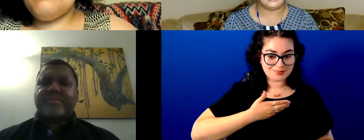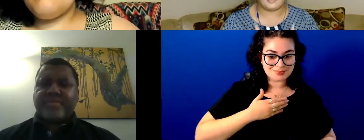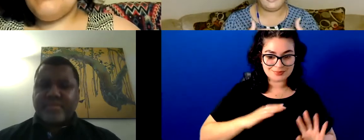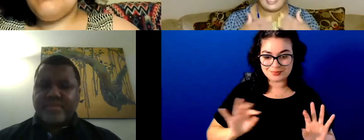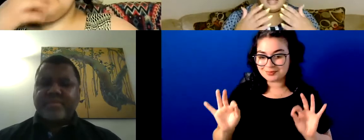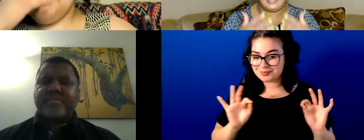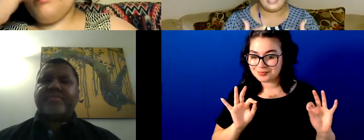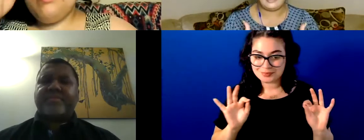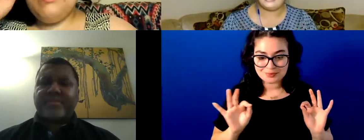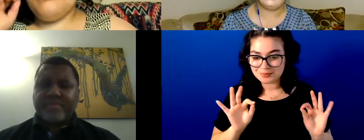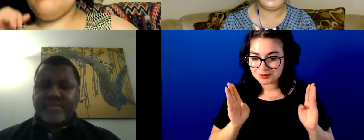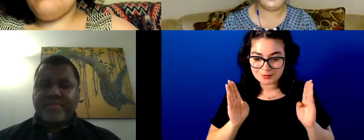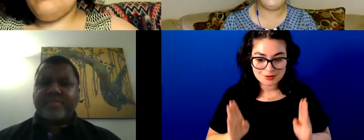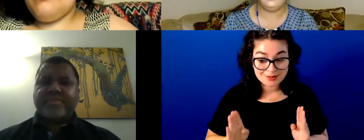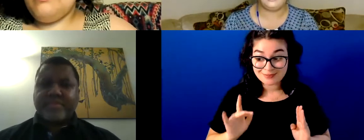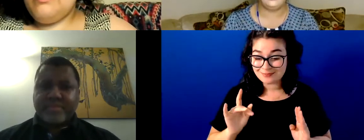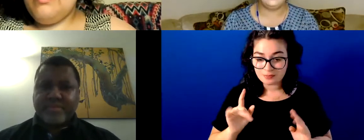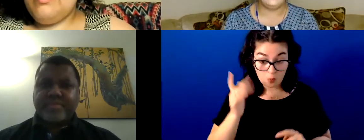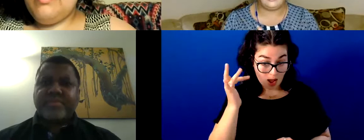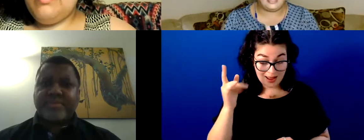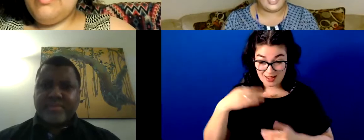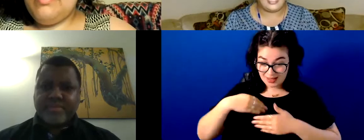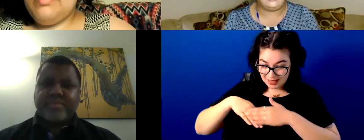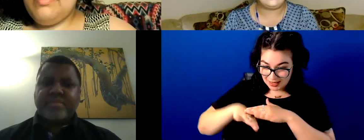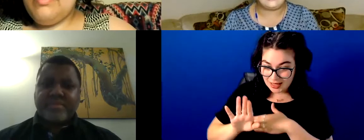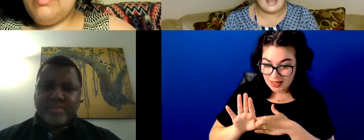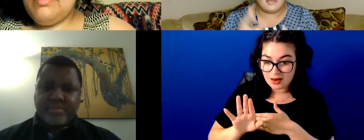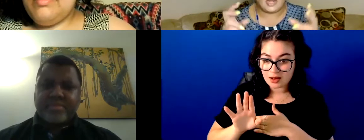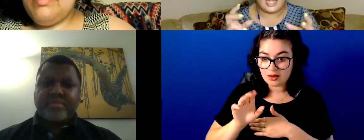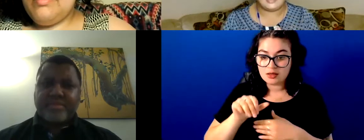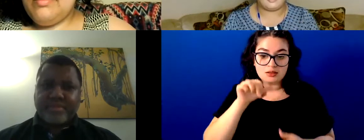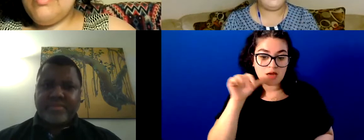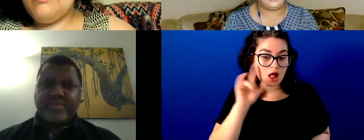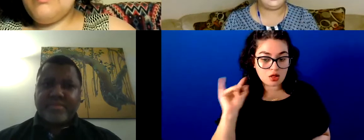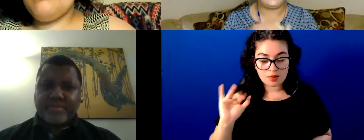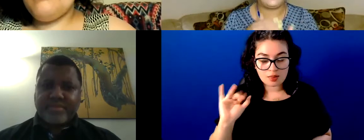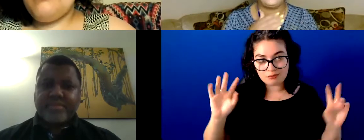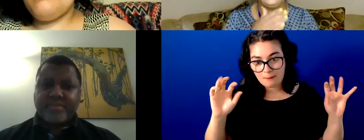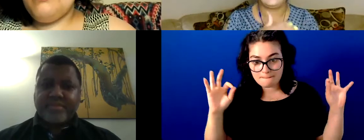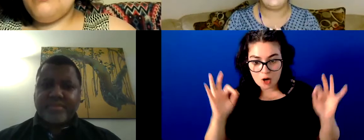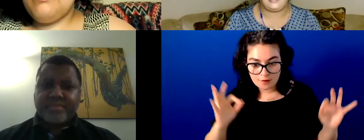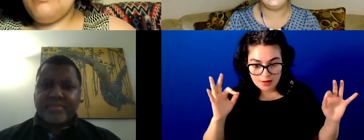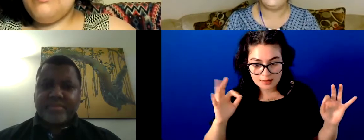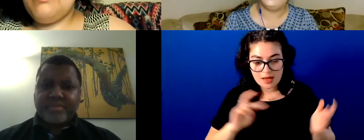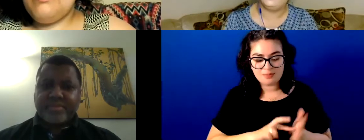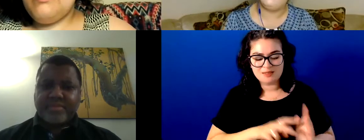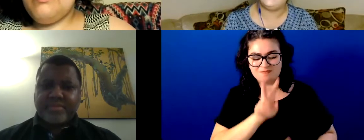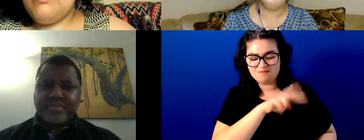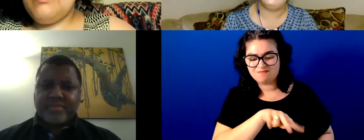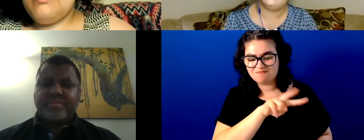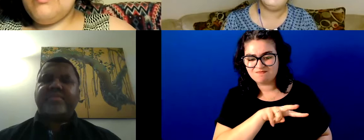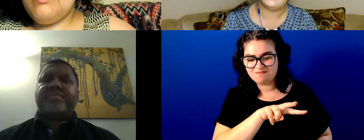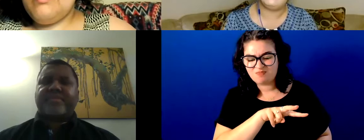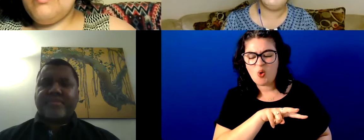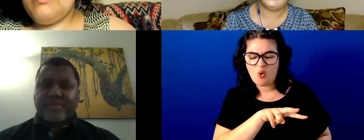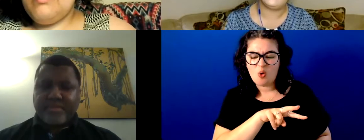perfect on the outside, because if I go in there looking less than what is perfect, then they're going to look at that and go, well, that maybe must